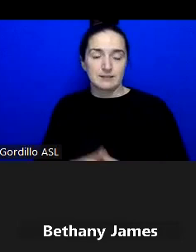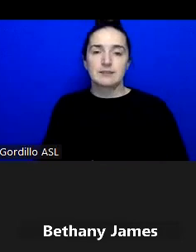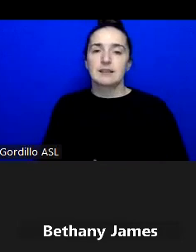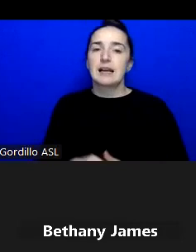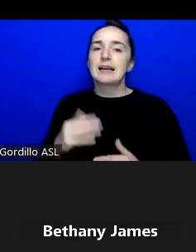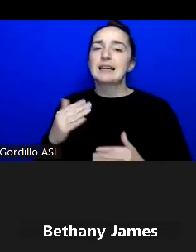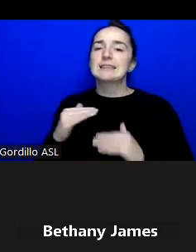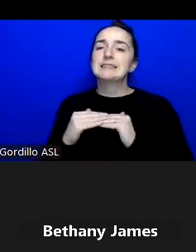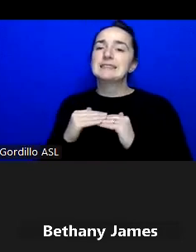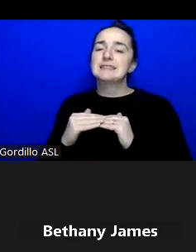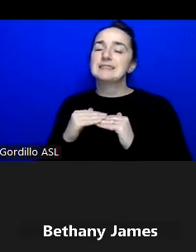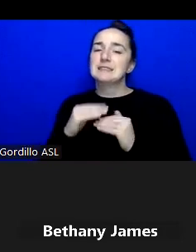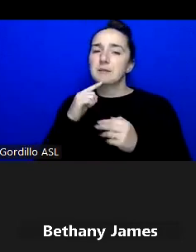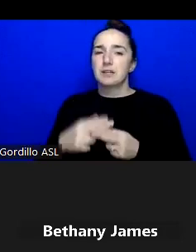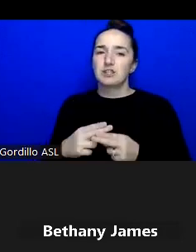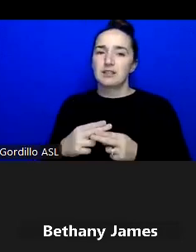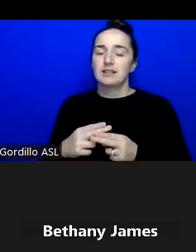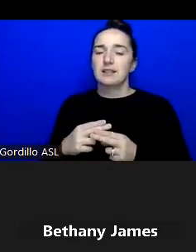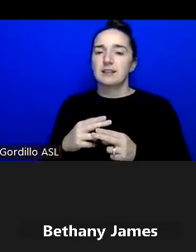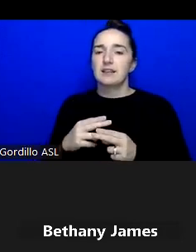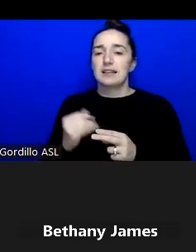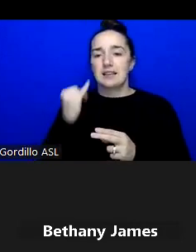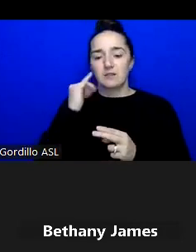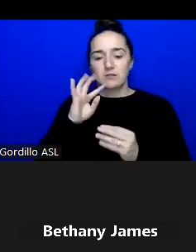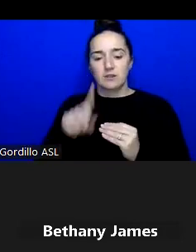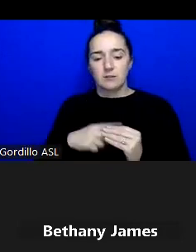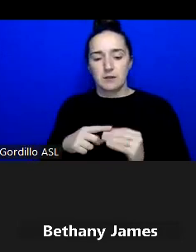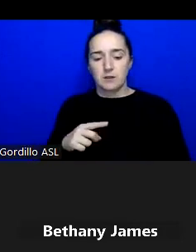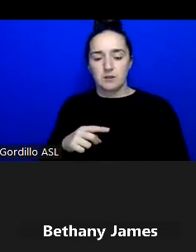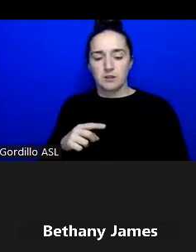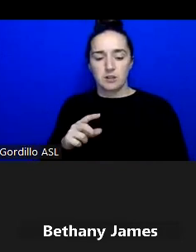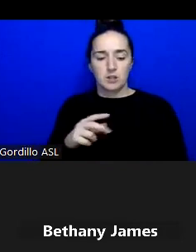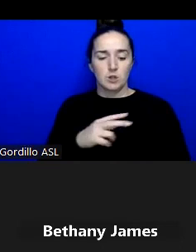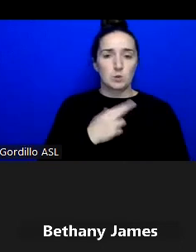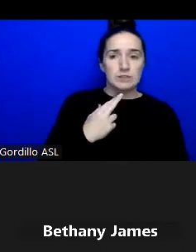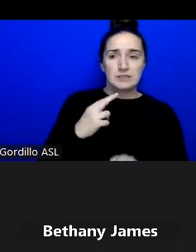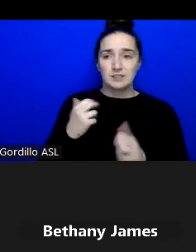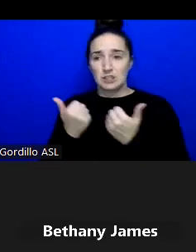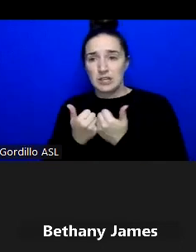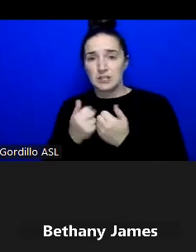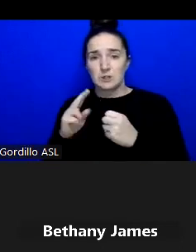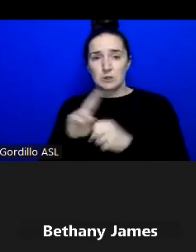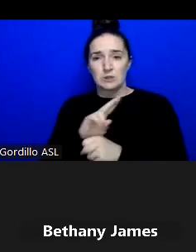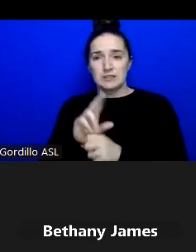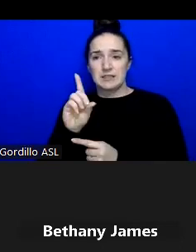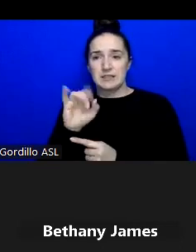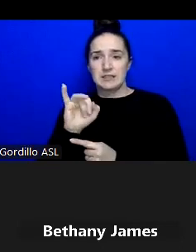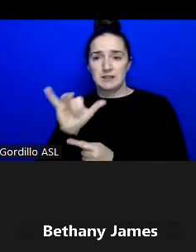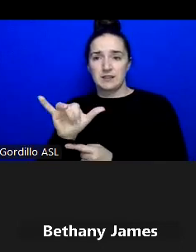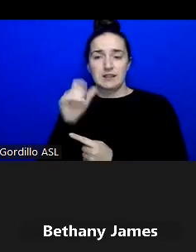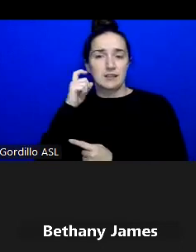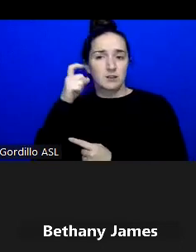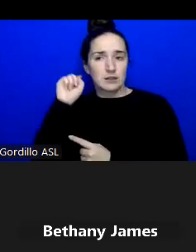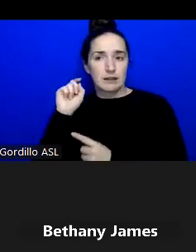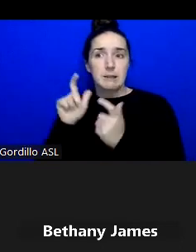we're thinking about some of those risks and challenges of utilizing a DIY hearing aid, the biggest, in my opinion, is not having